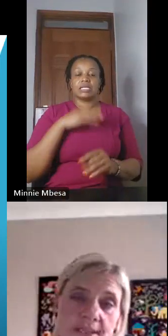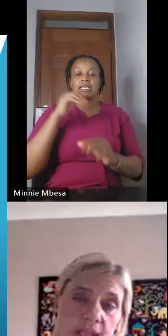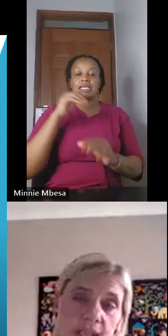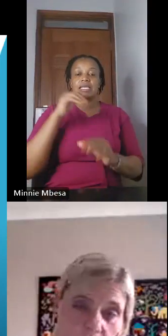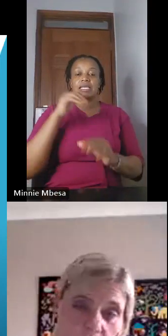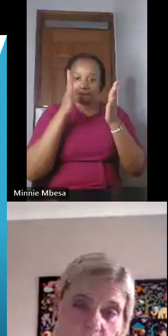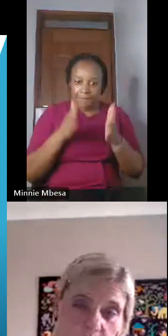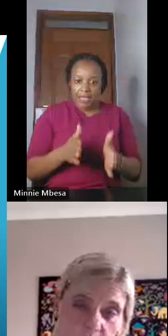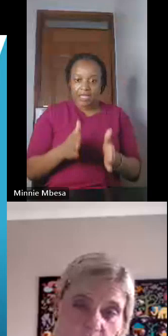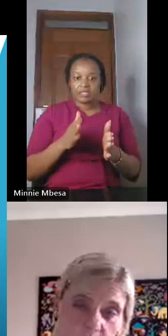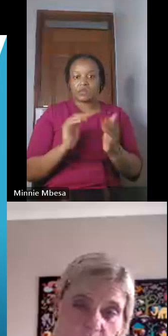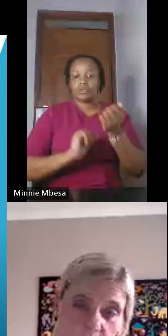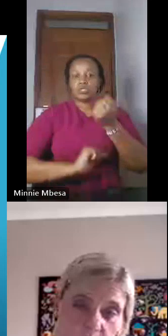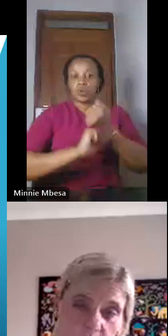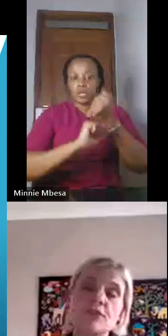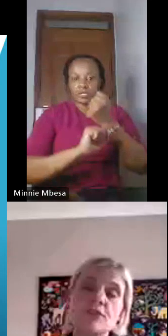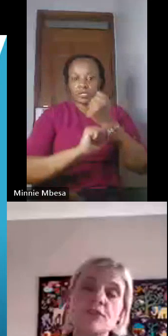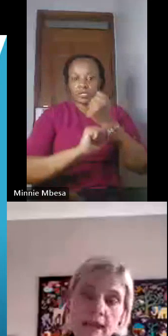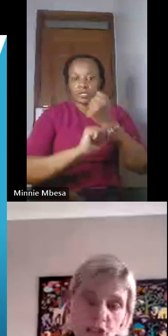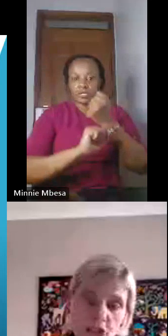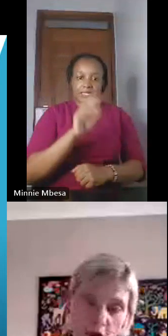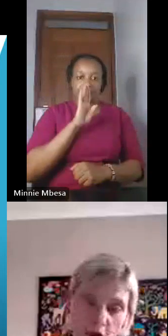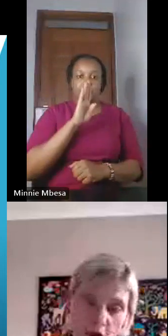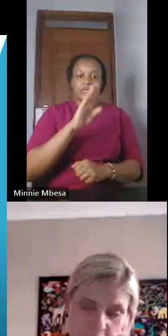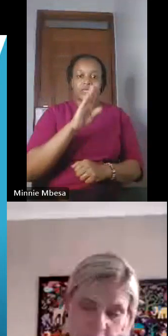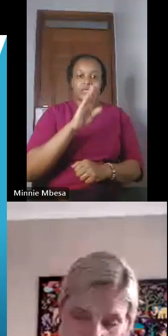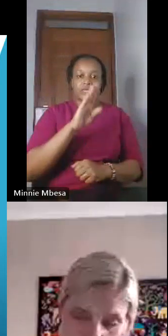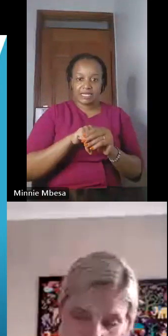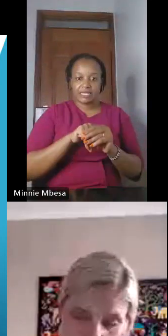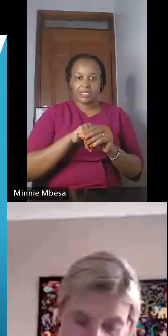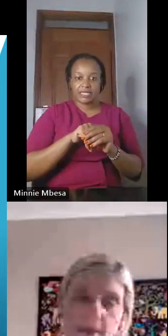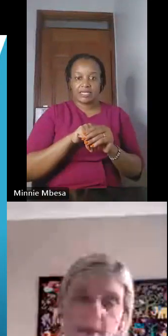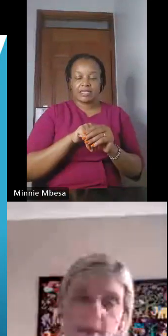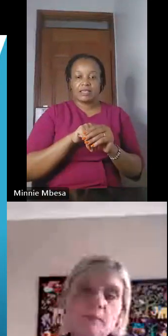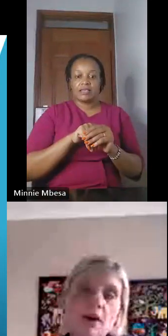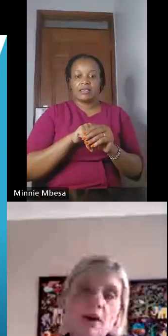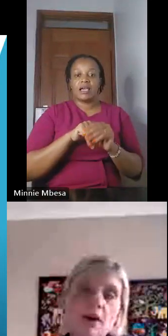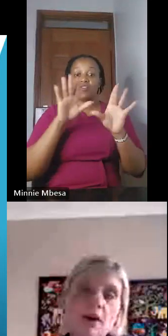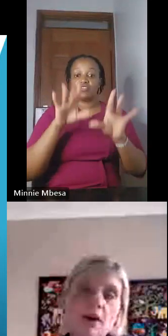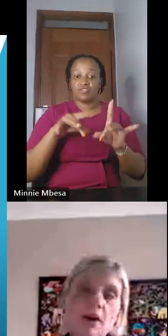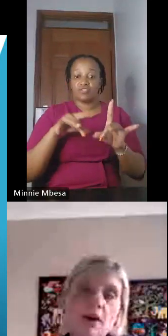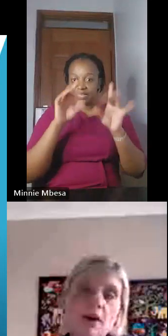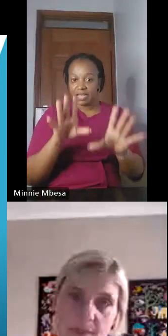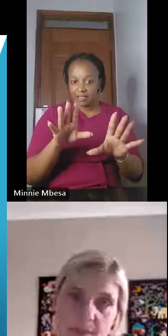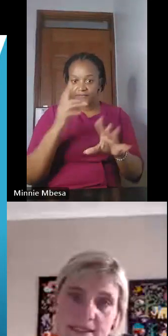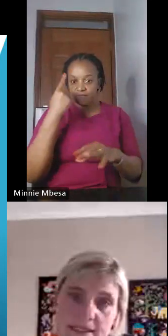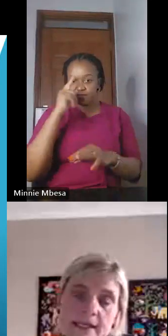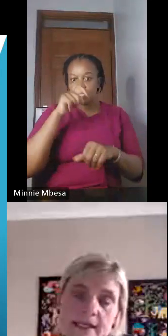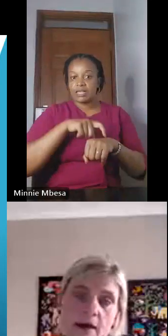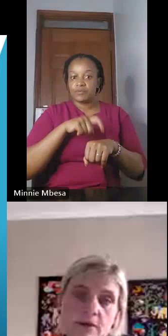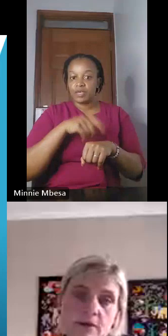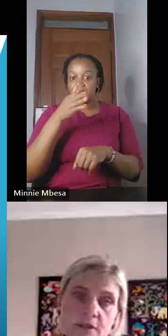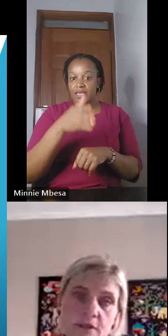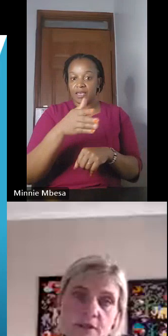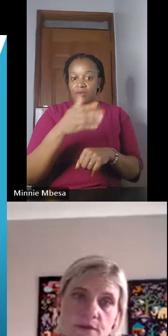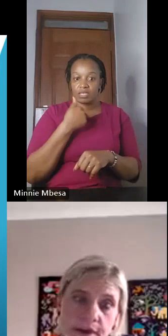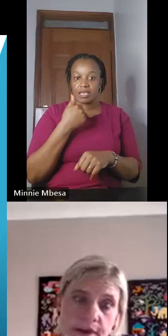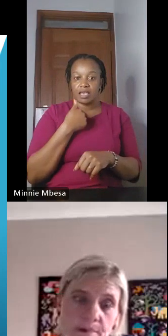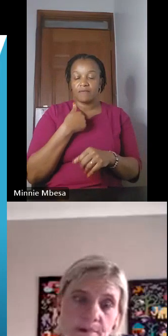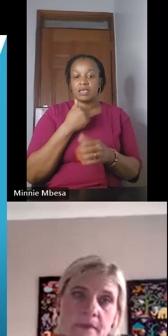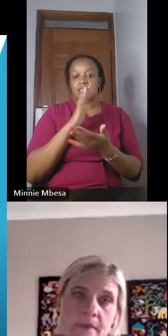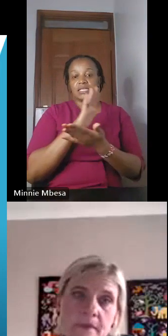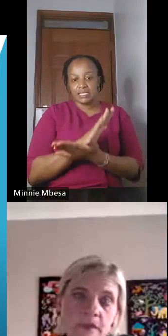you need to be in Australia for the duration of your scholarship. There are some entitlements that allow you